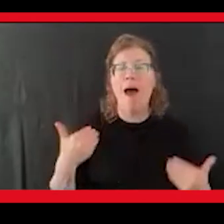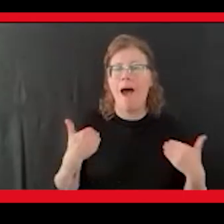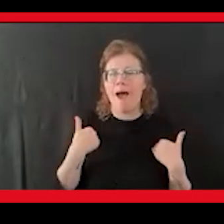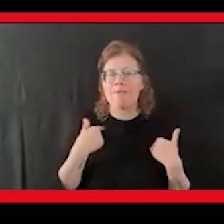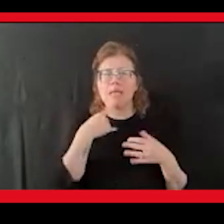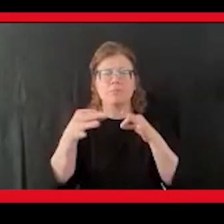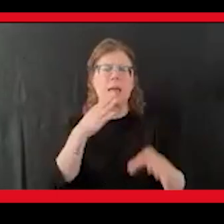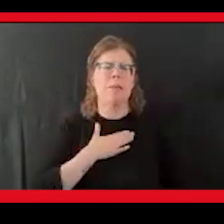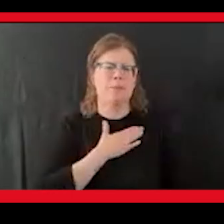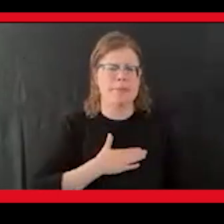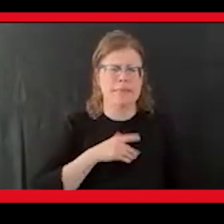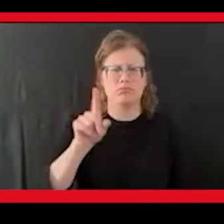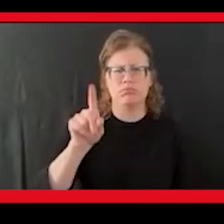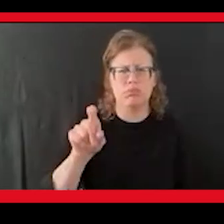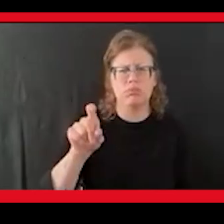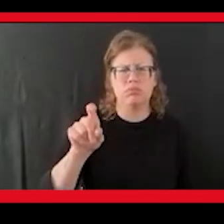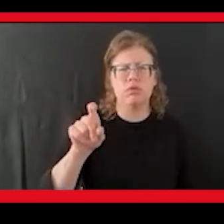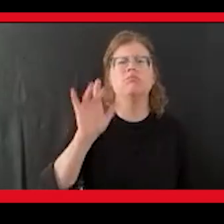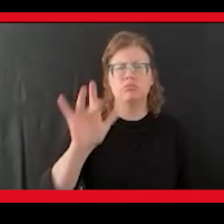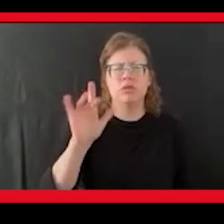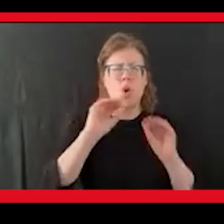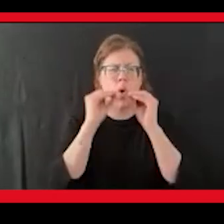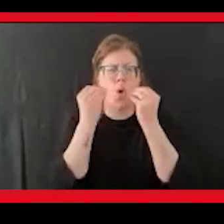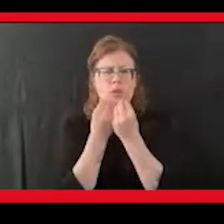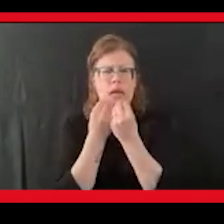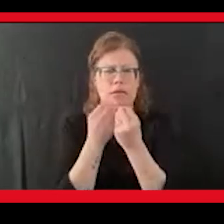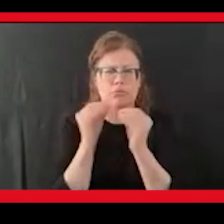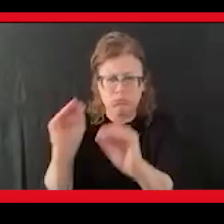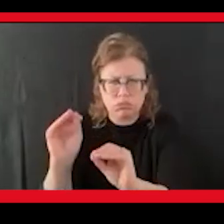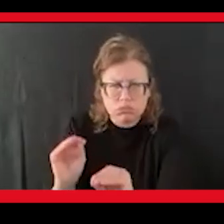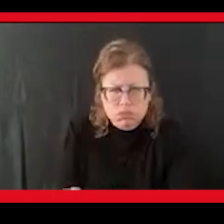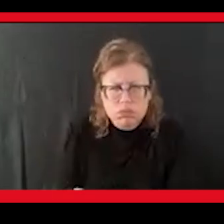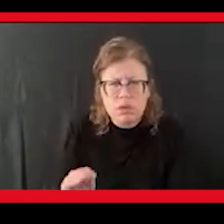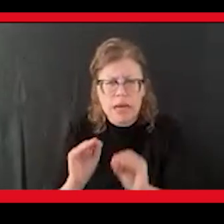profile is complete and up to date. This profile